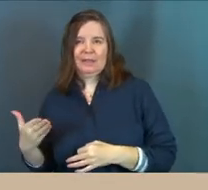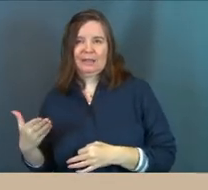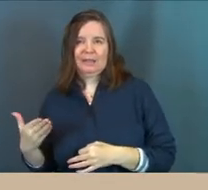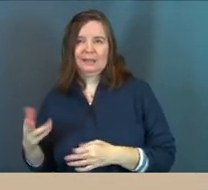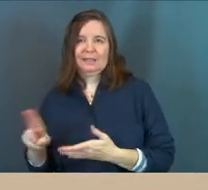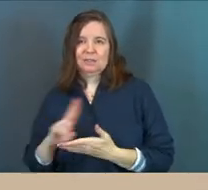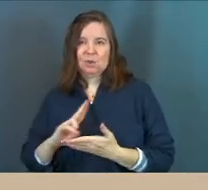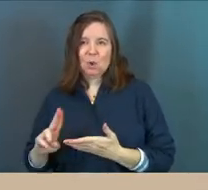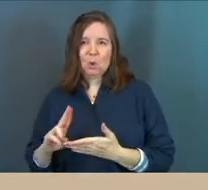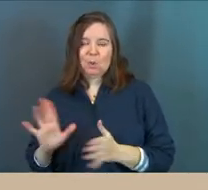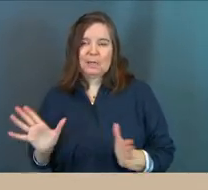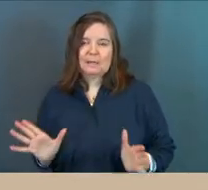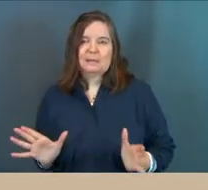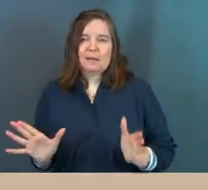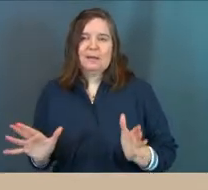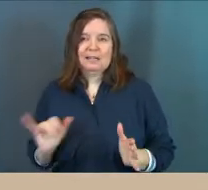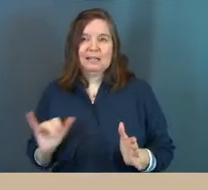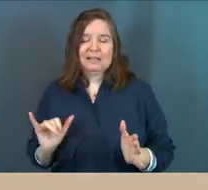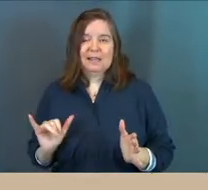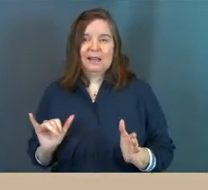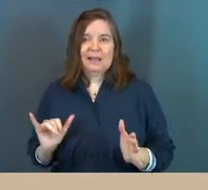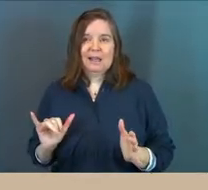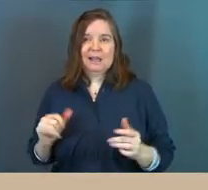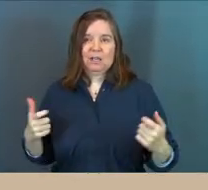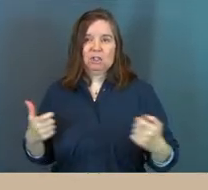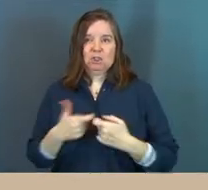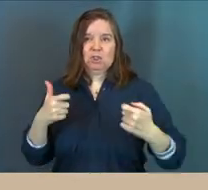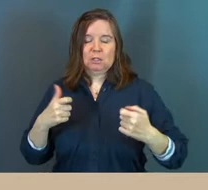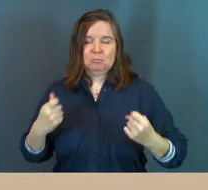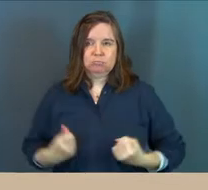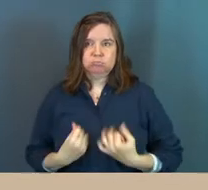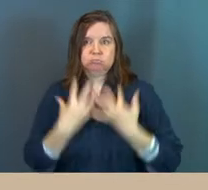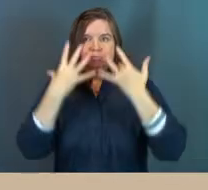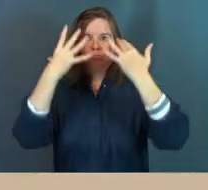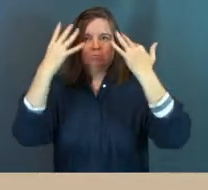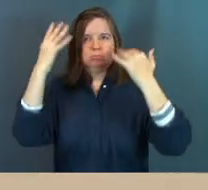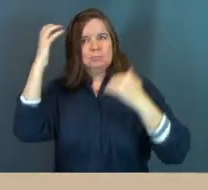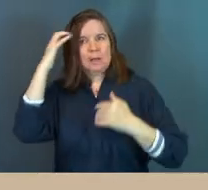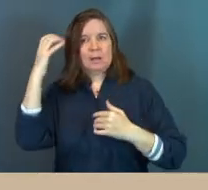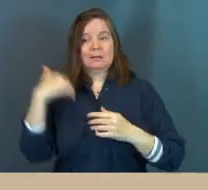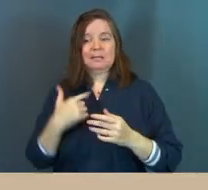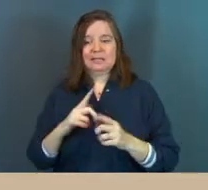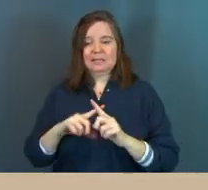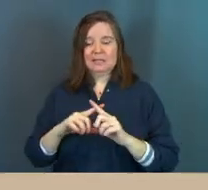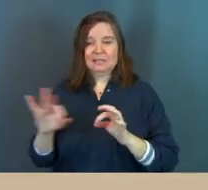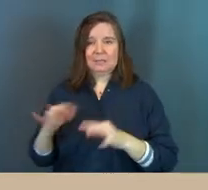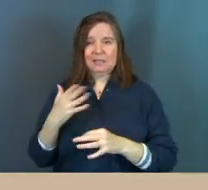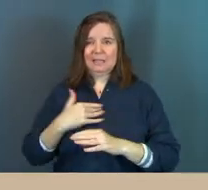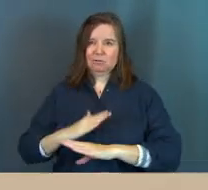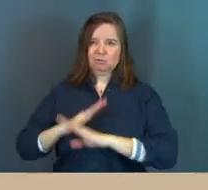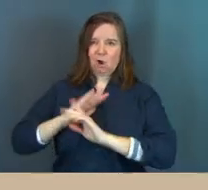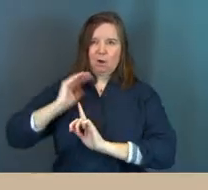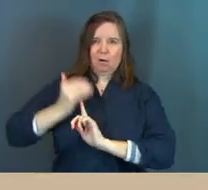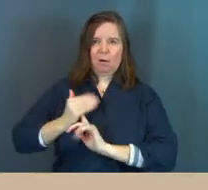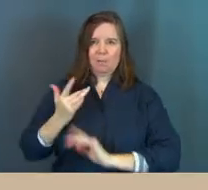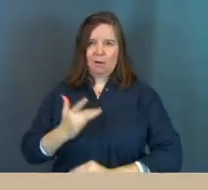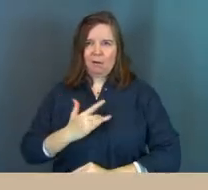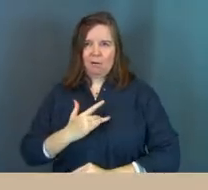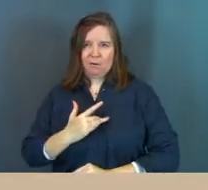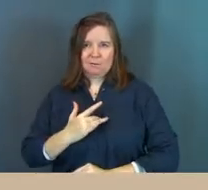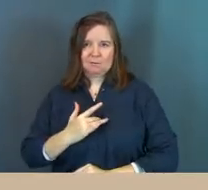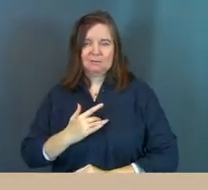It's a holy nudge. It's like a circuit charge in my brain. It's a spirit thing. He's here to guard my